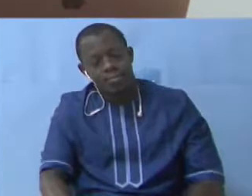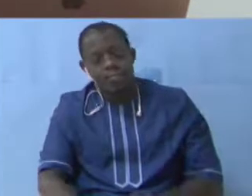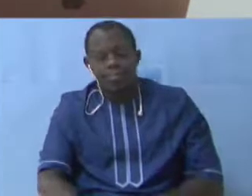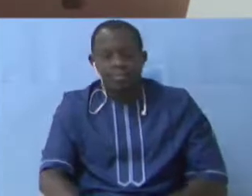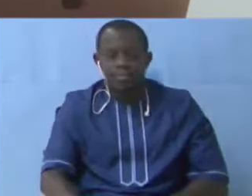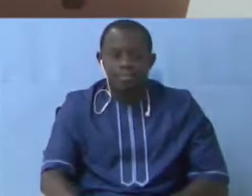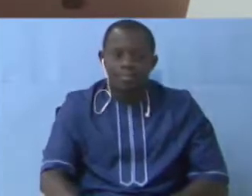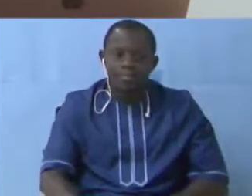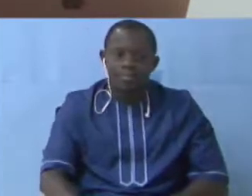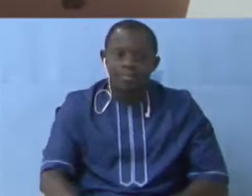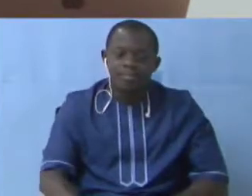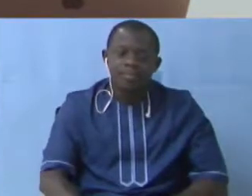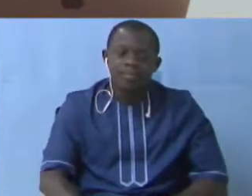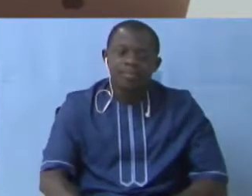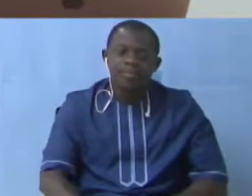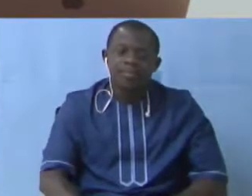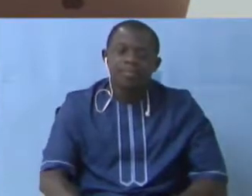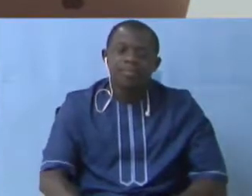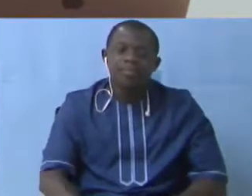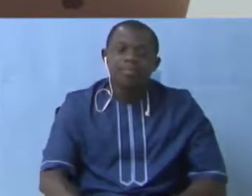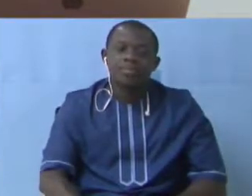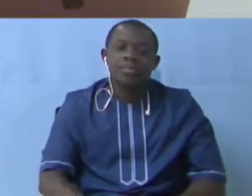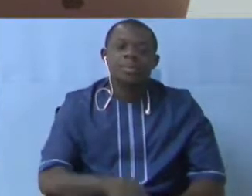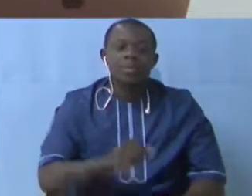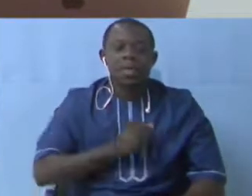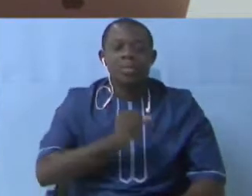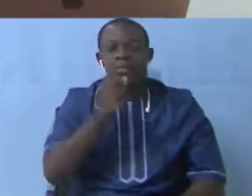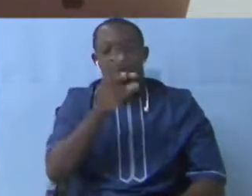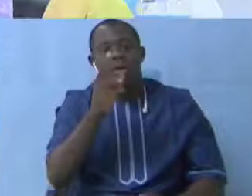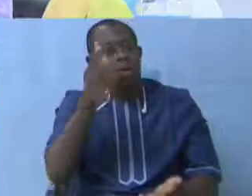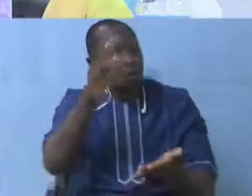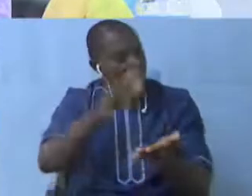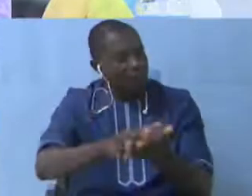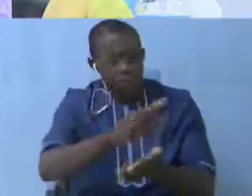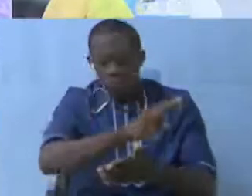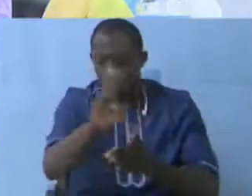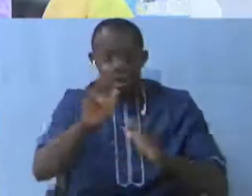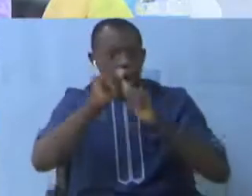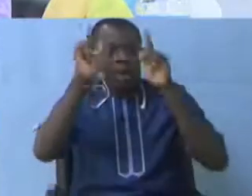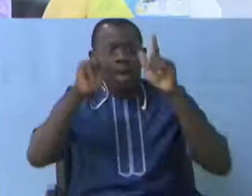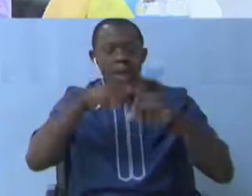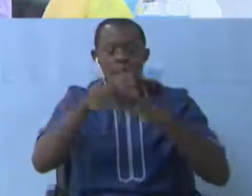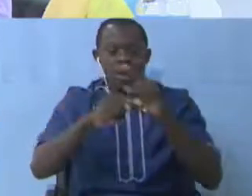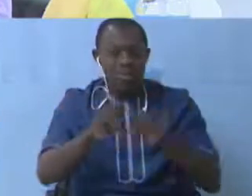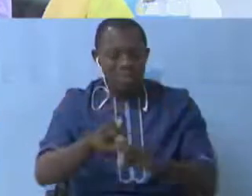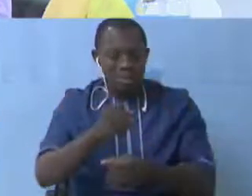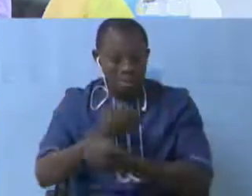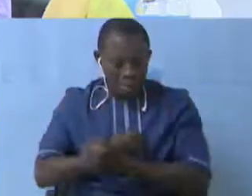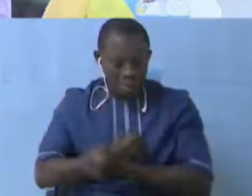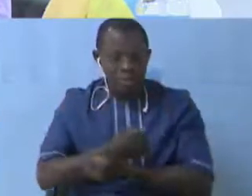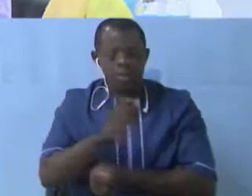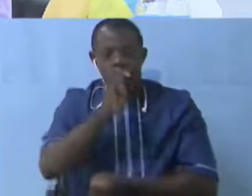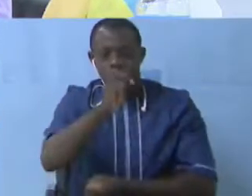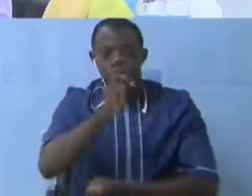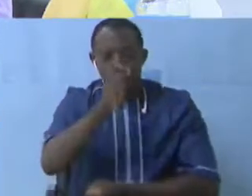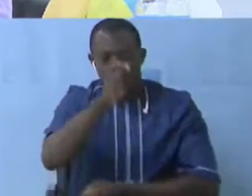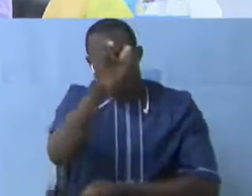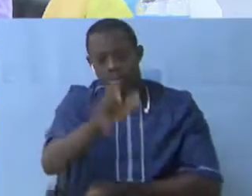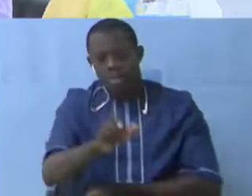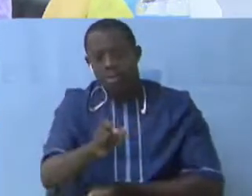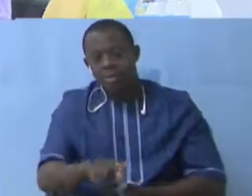he confirmed that he was not aware of the detention of the journalist. waaye nag wax na ne daal yëgut jàpp gi nga xam ne jàpp nañ ko way taskati xibaar